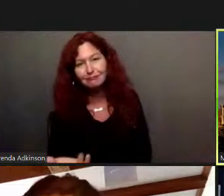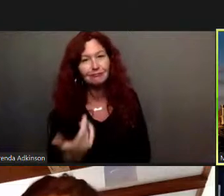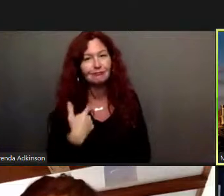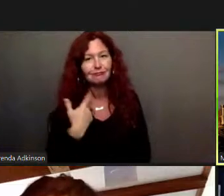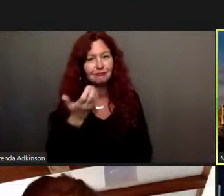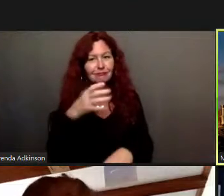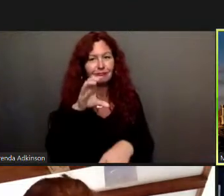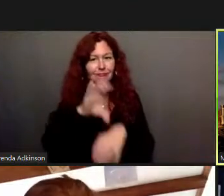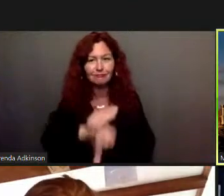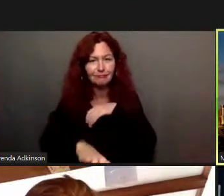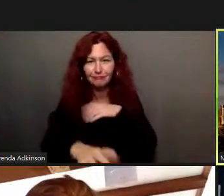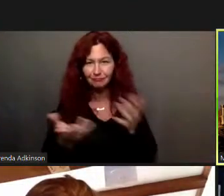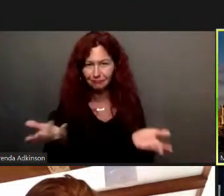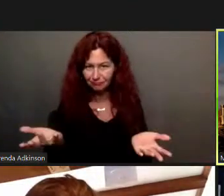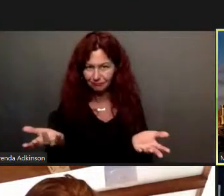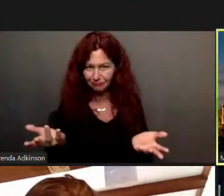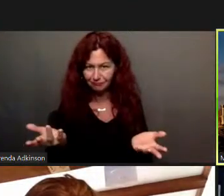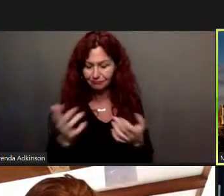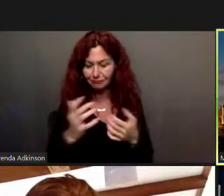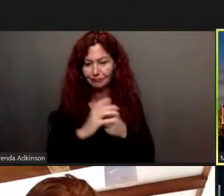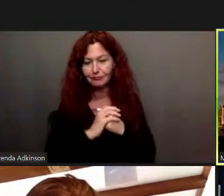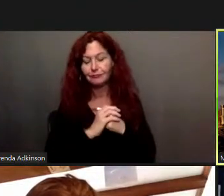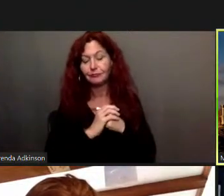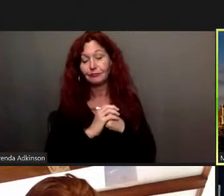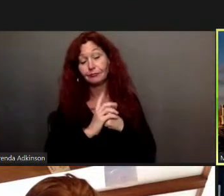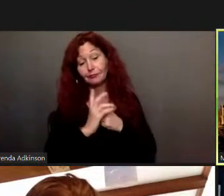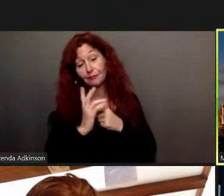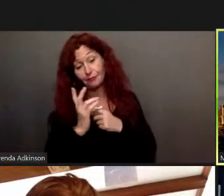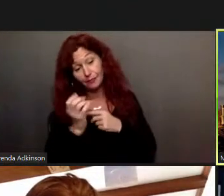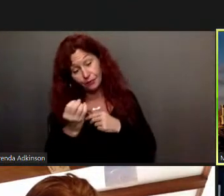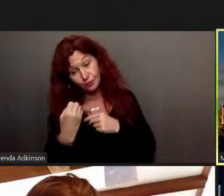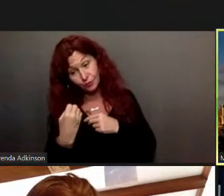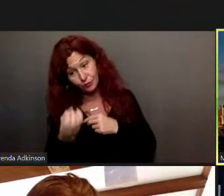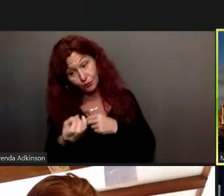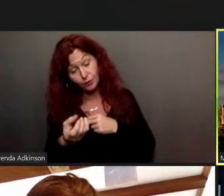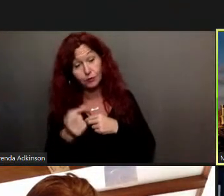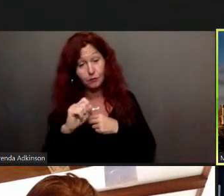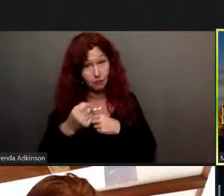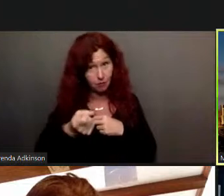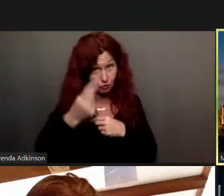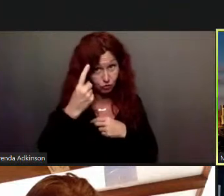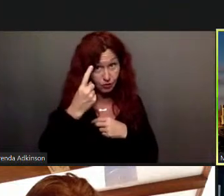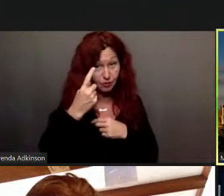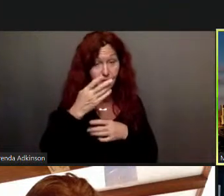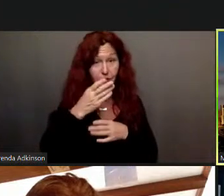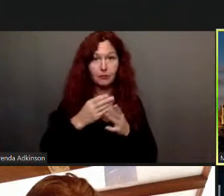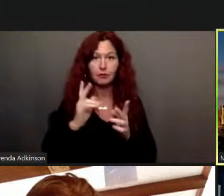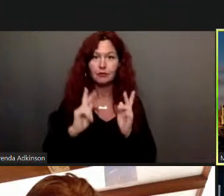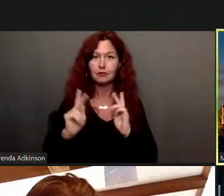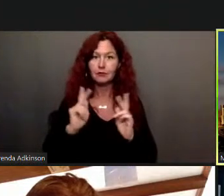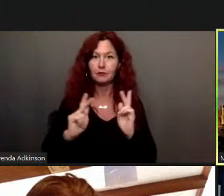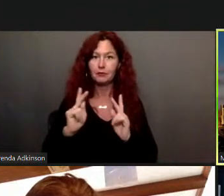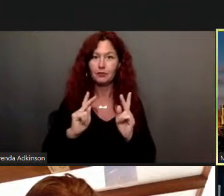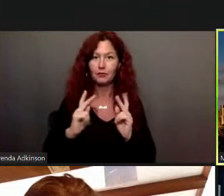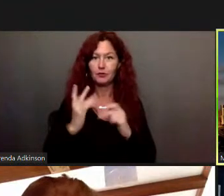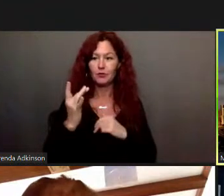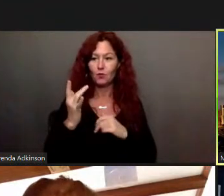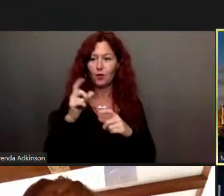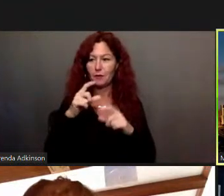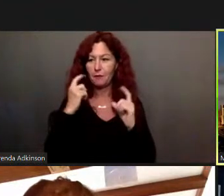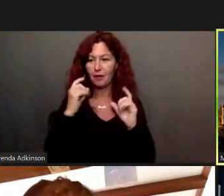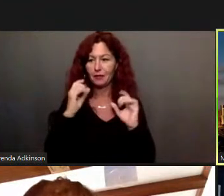then you're also, you know, there's a big amount of inconvenience to folks that they look at you and they say, why am I wearing a mask? There's nobody